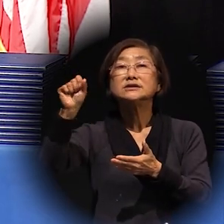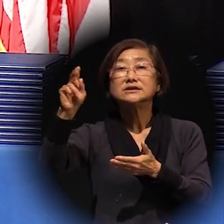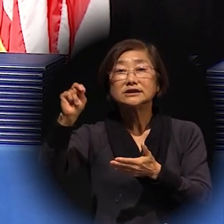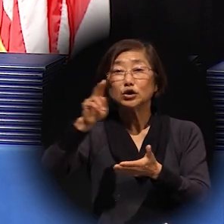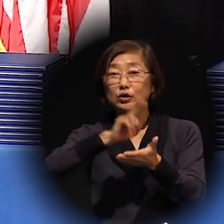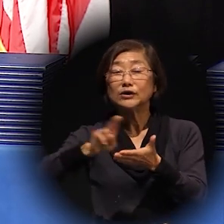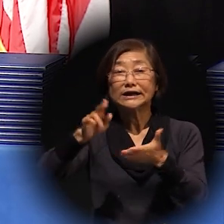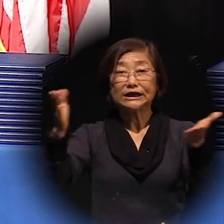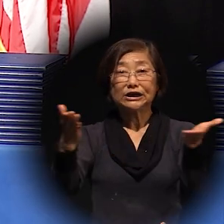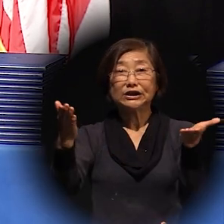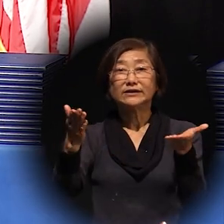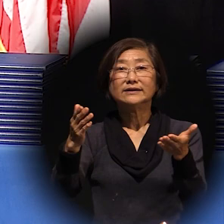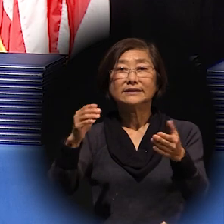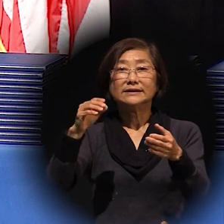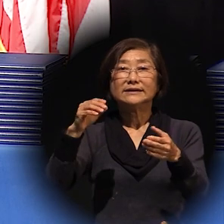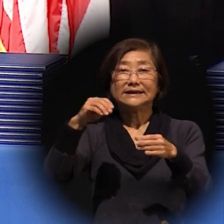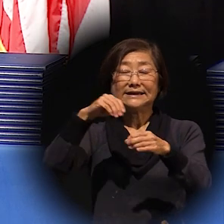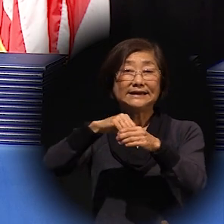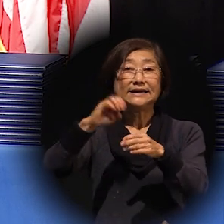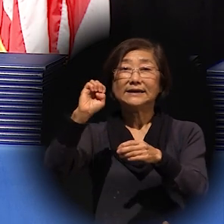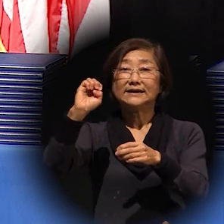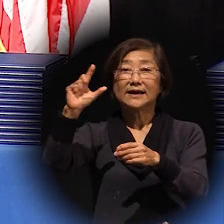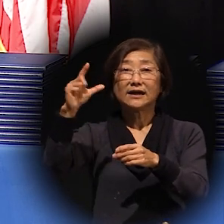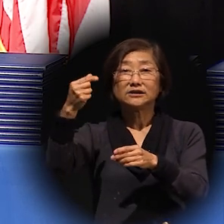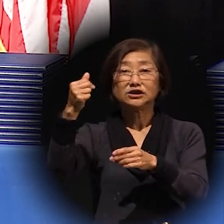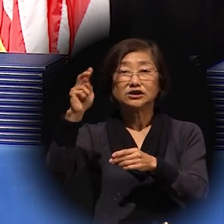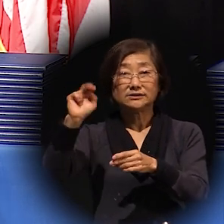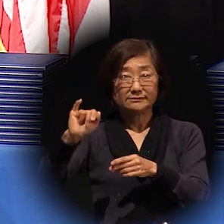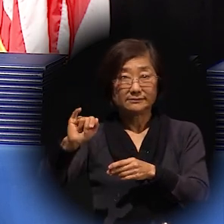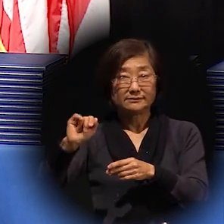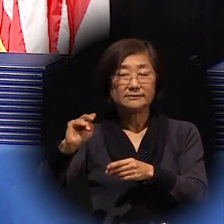Judson University here in Elgin,